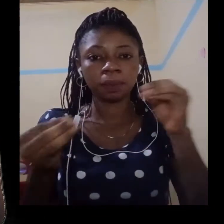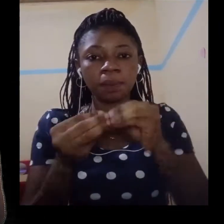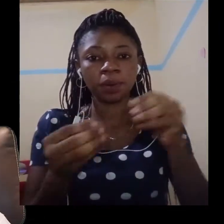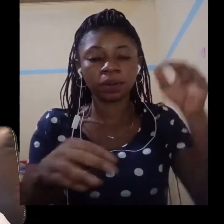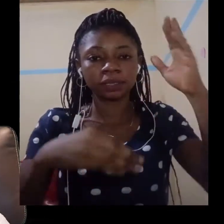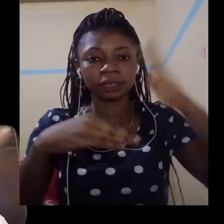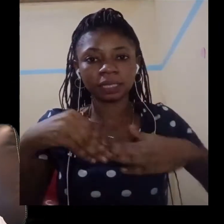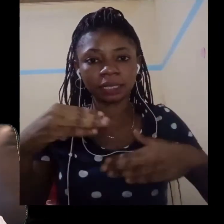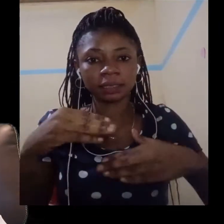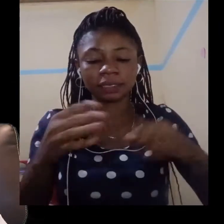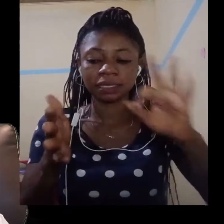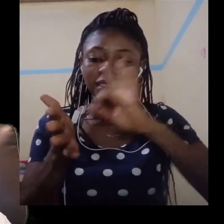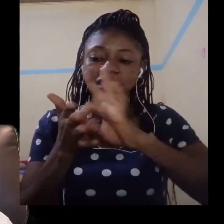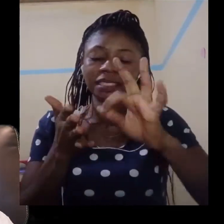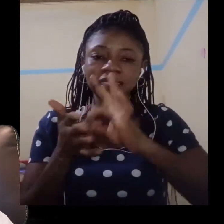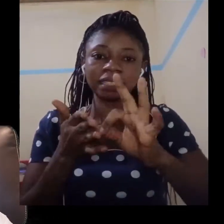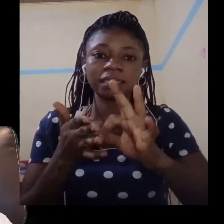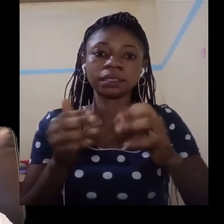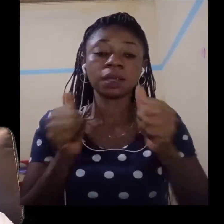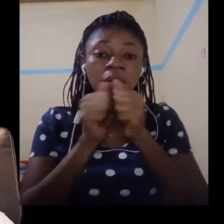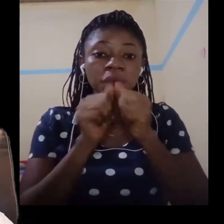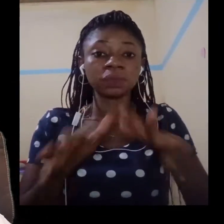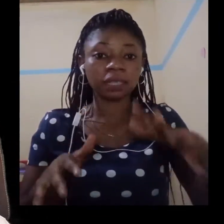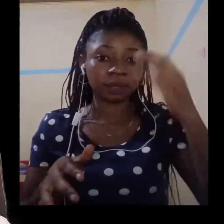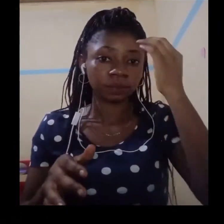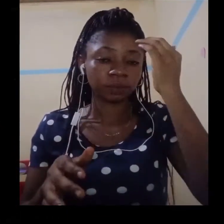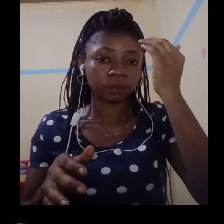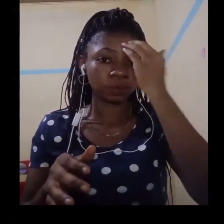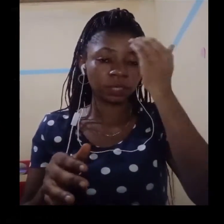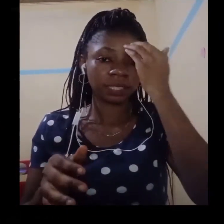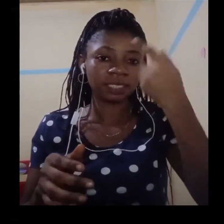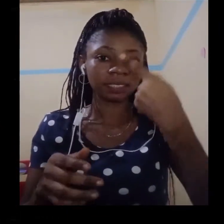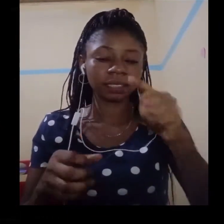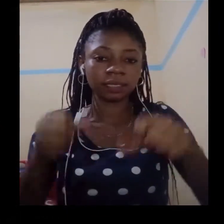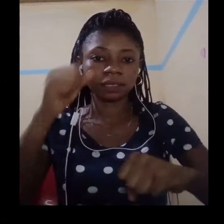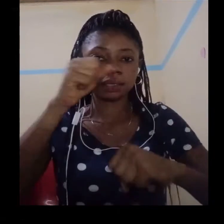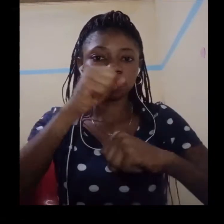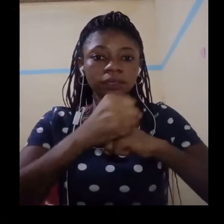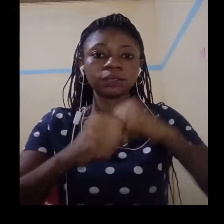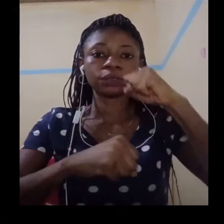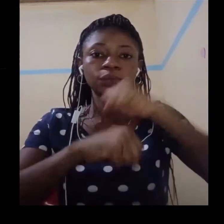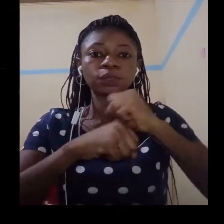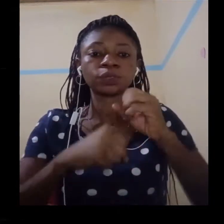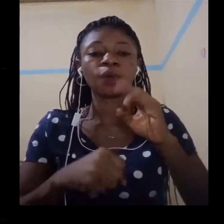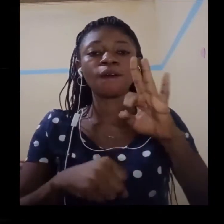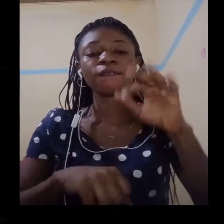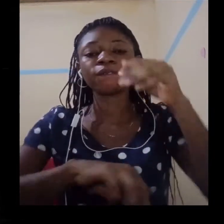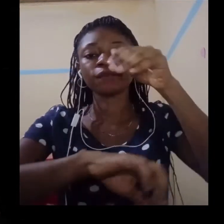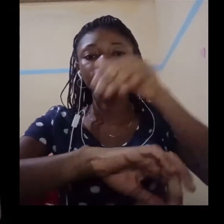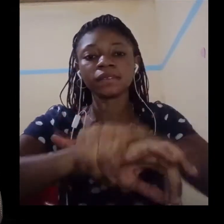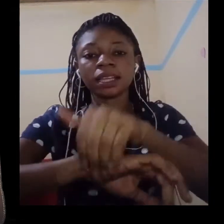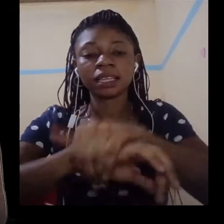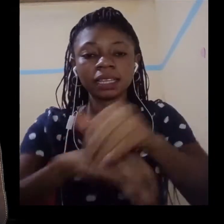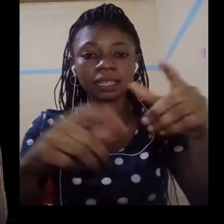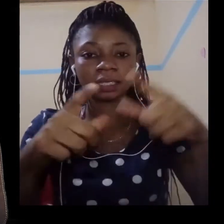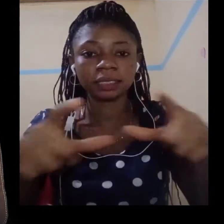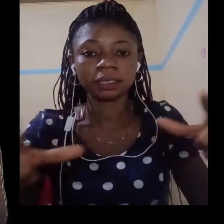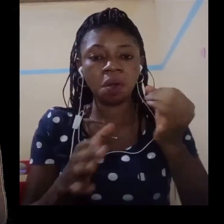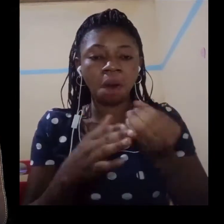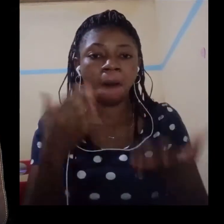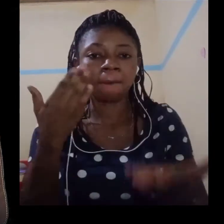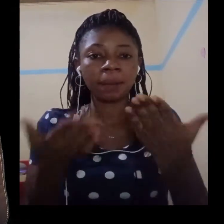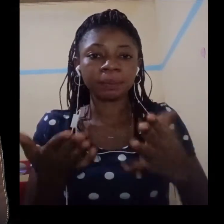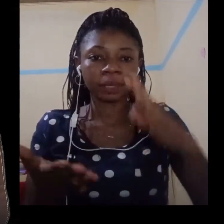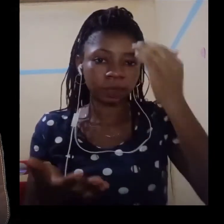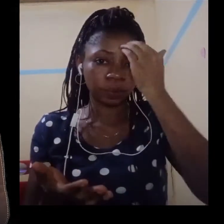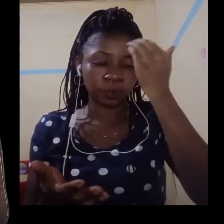the structure of her language by education, Aisha knows how to